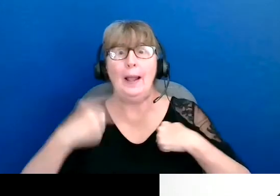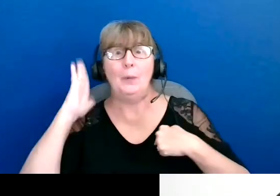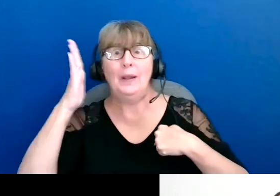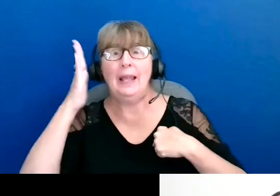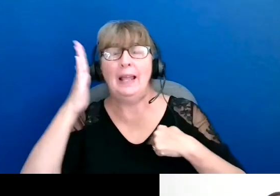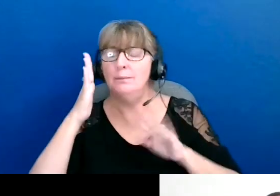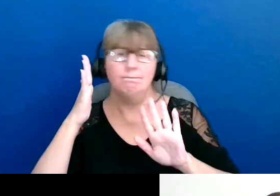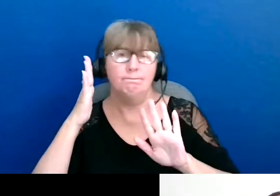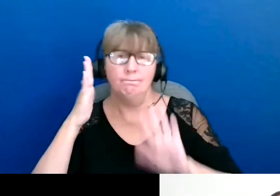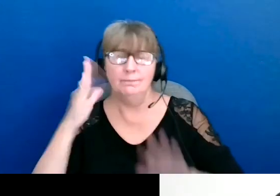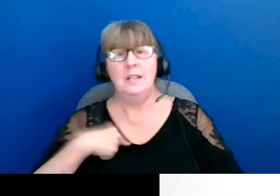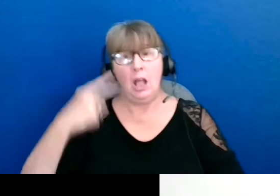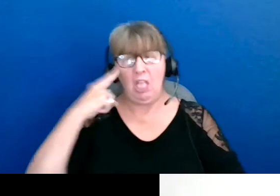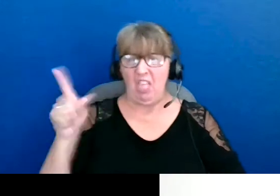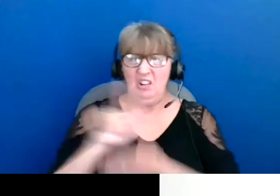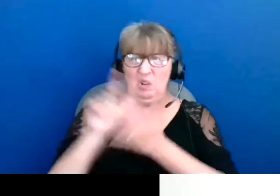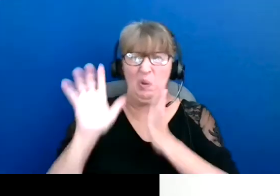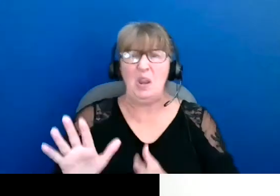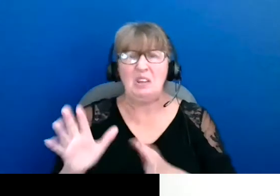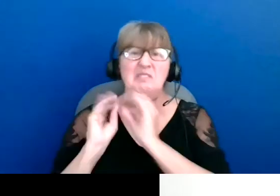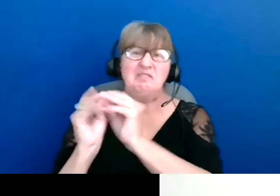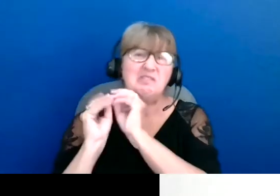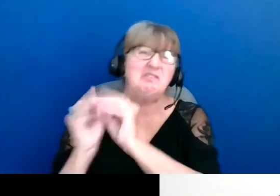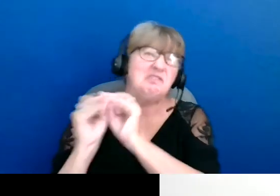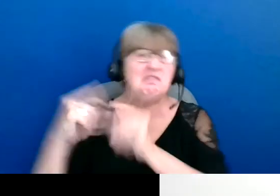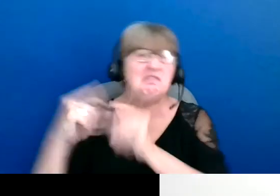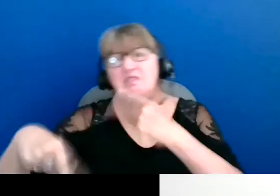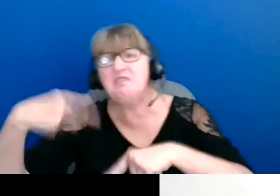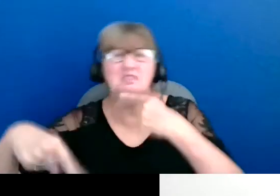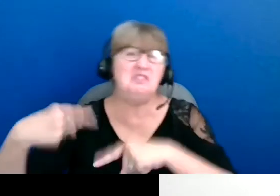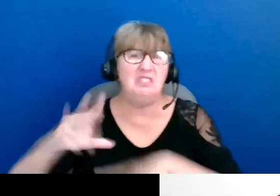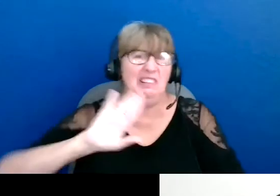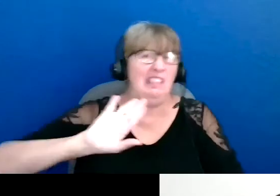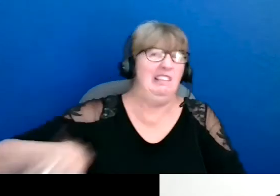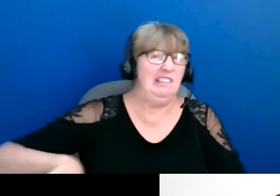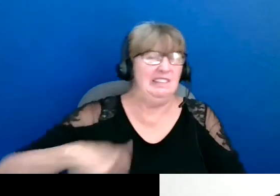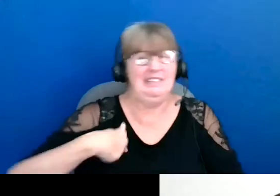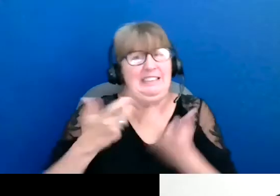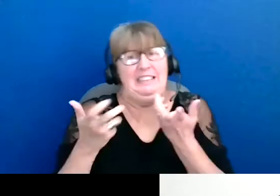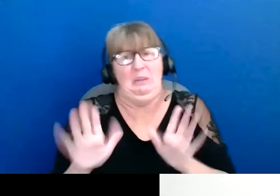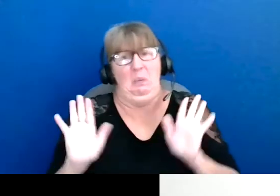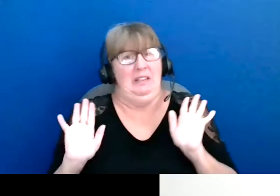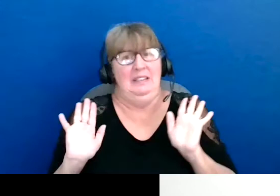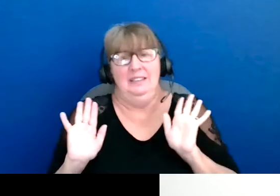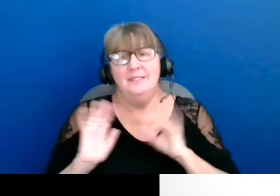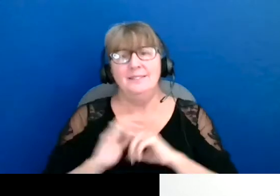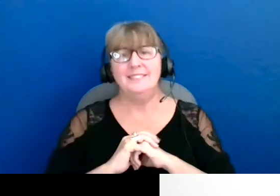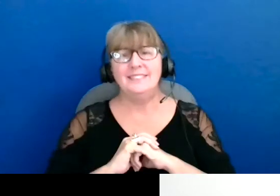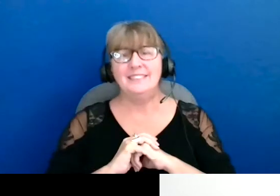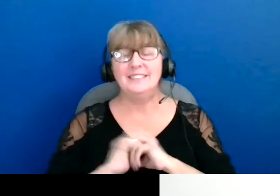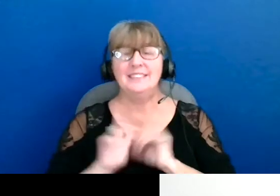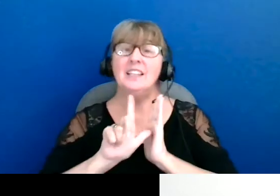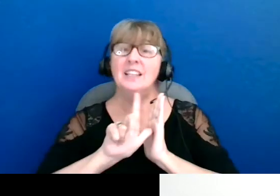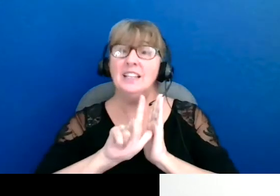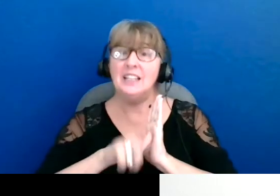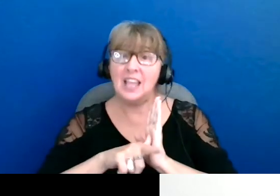were annoying and argue all the time, so I wasn't interested in being a lawyer. But then when I